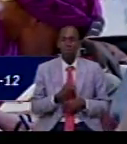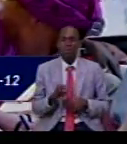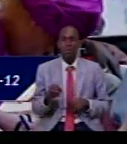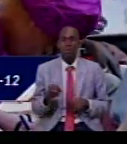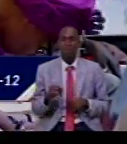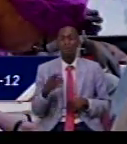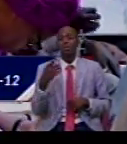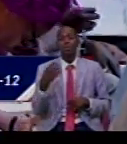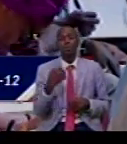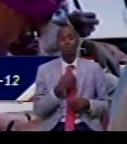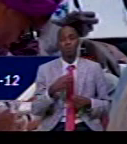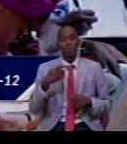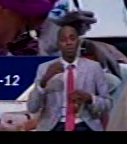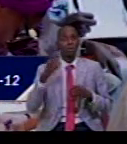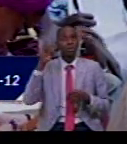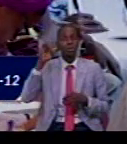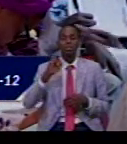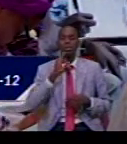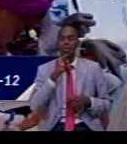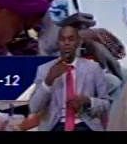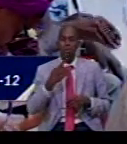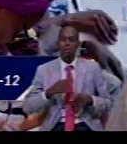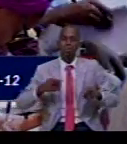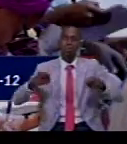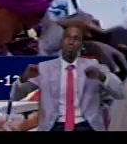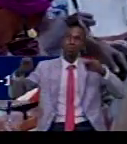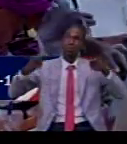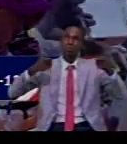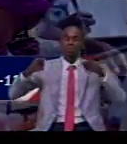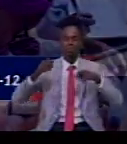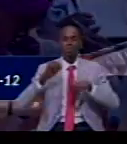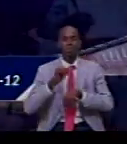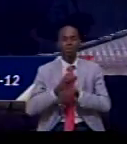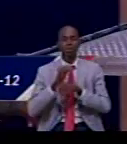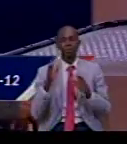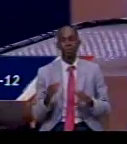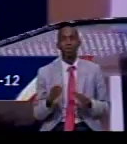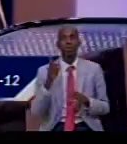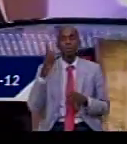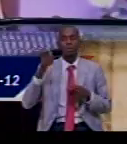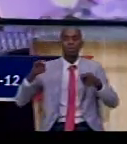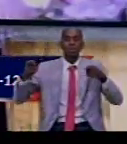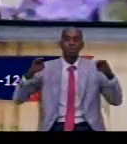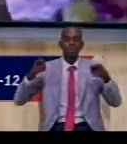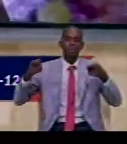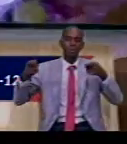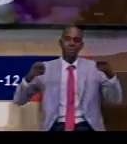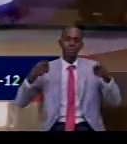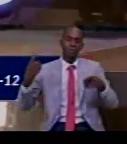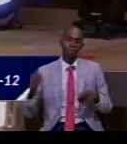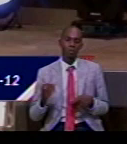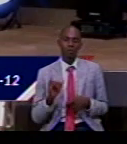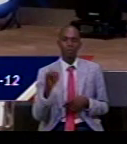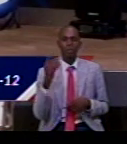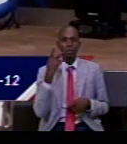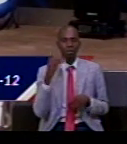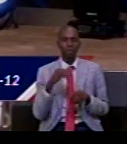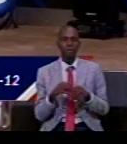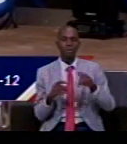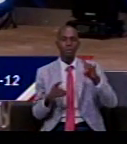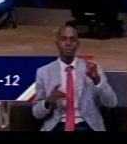the one that lives and reigns forever and ever. In Daniel chapter 2, reading from